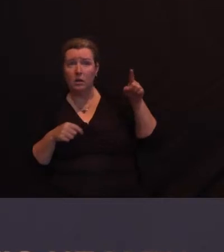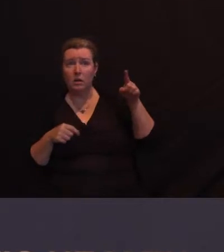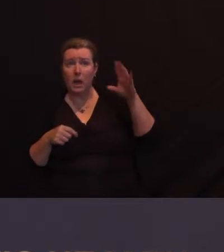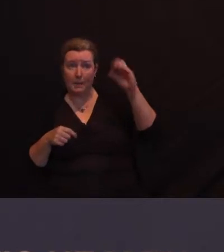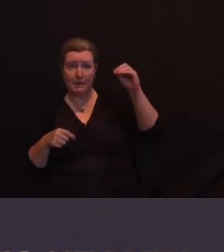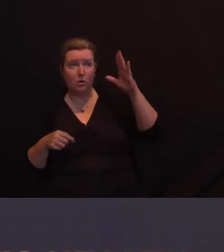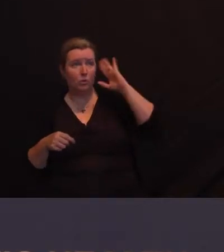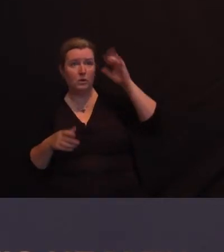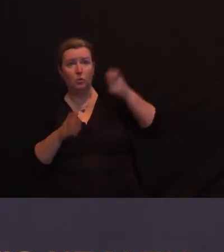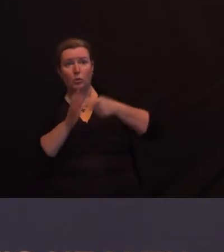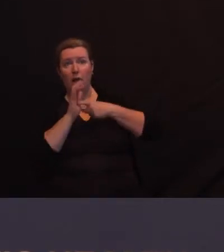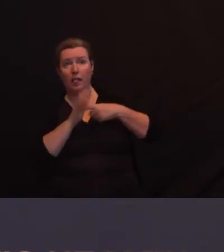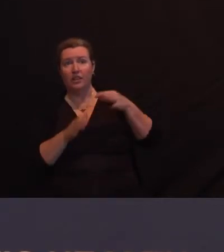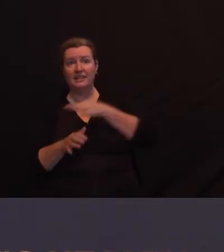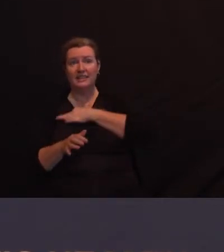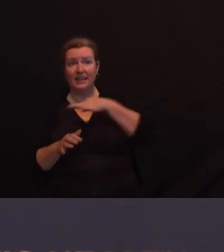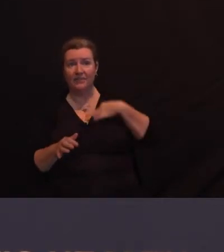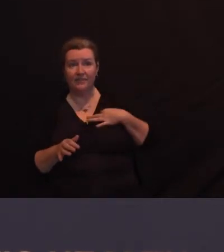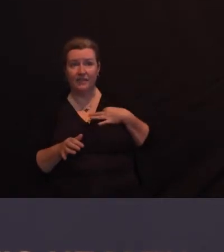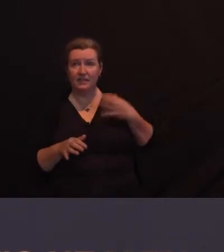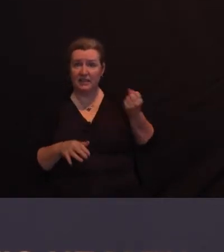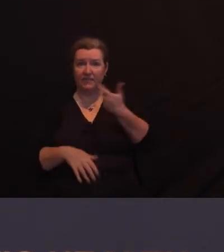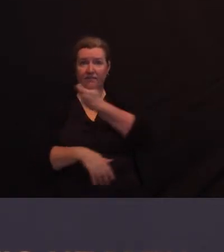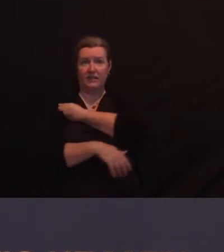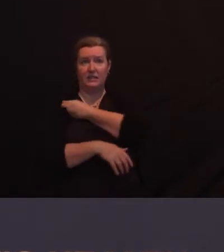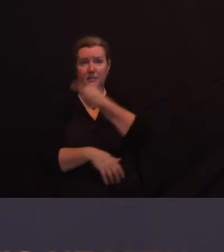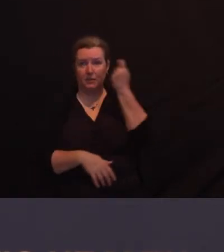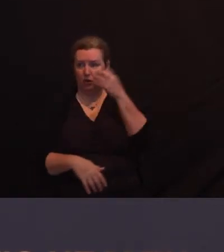Nice to have you with us, Carly.